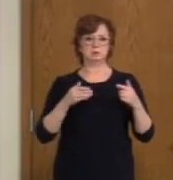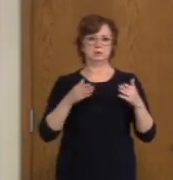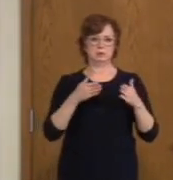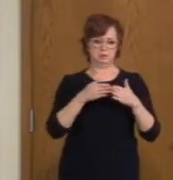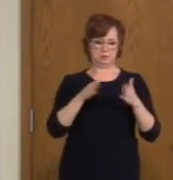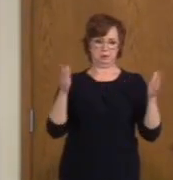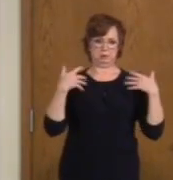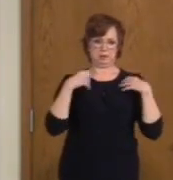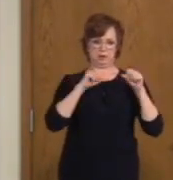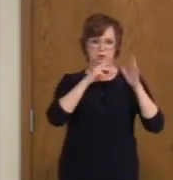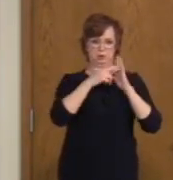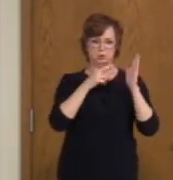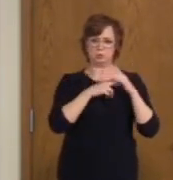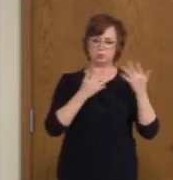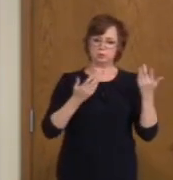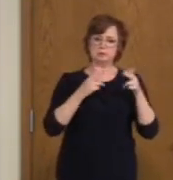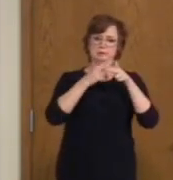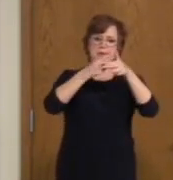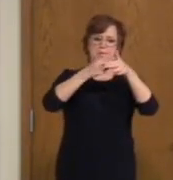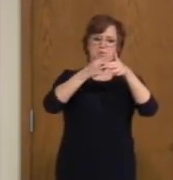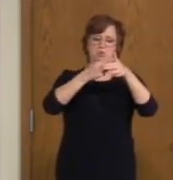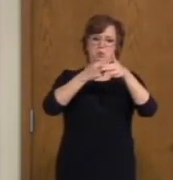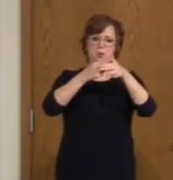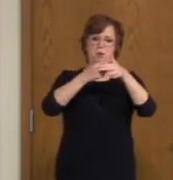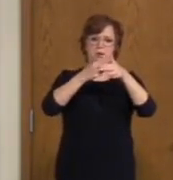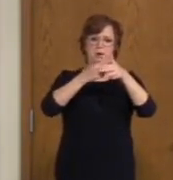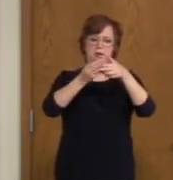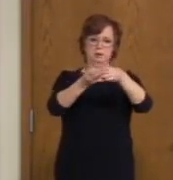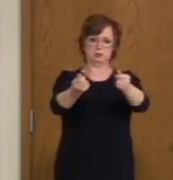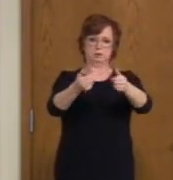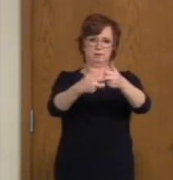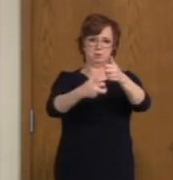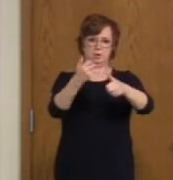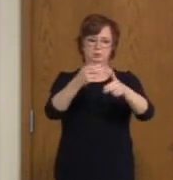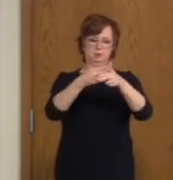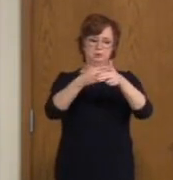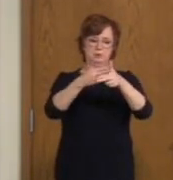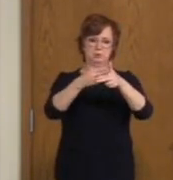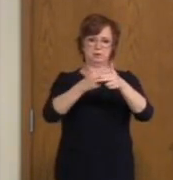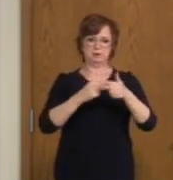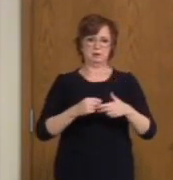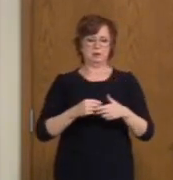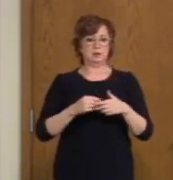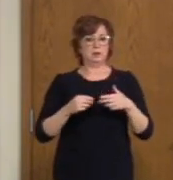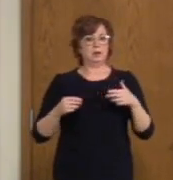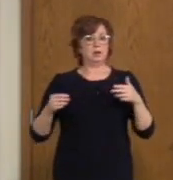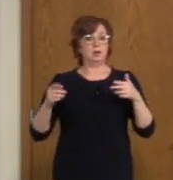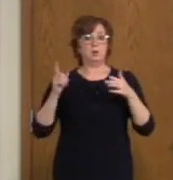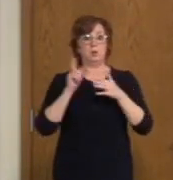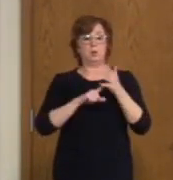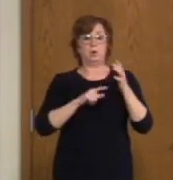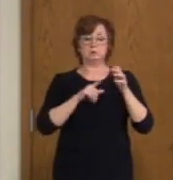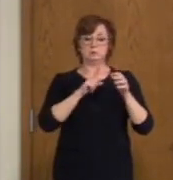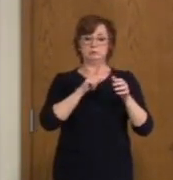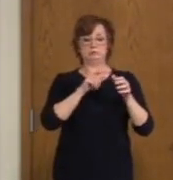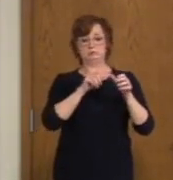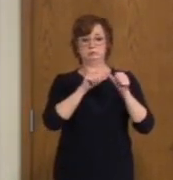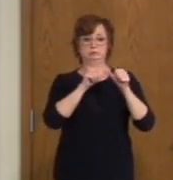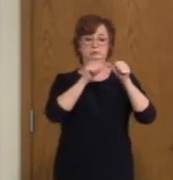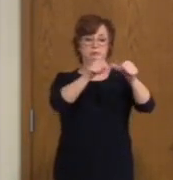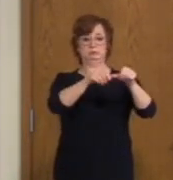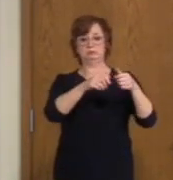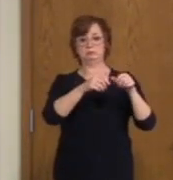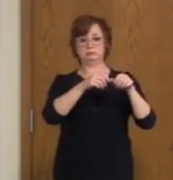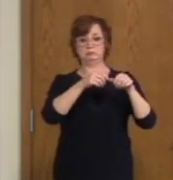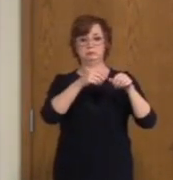a stopgap to buy us time until such time that we get the majority of Saskatchewan residents vaccinated. We've always